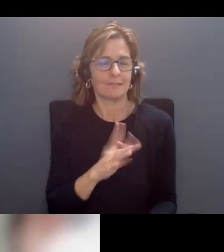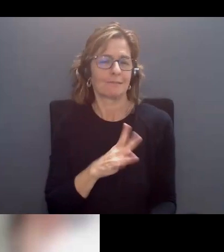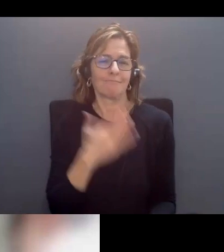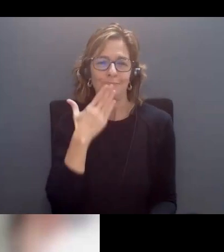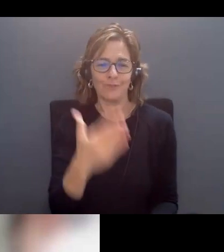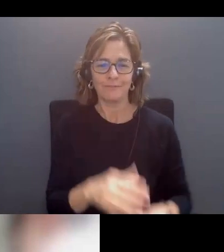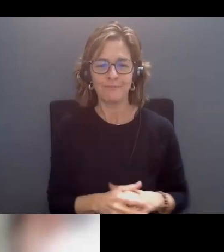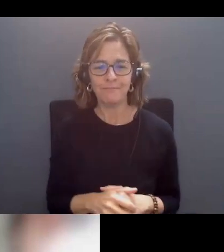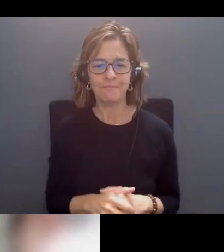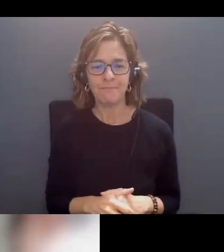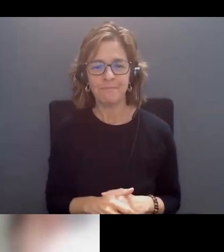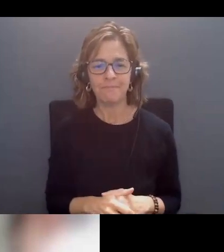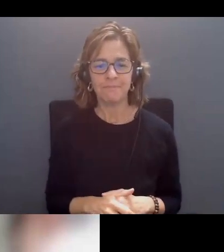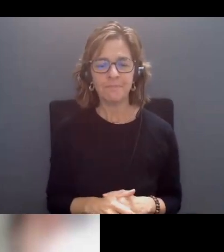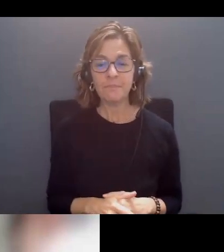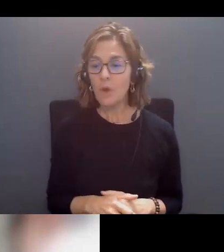Perfect. Well,